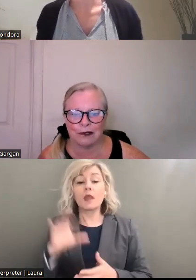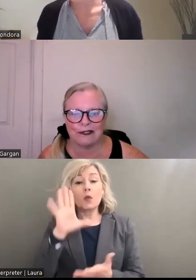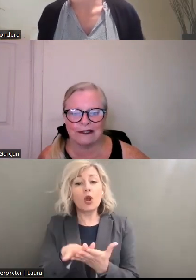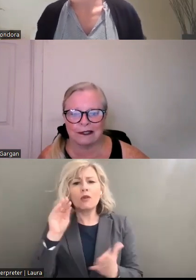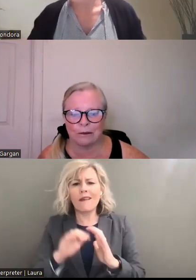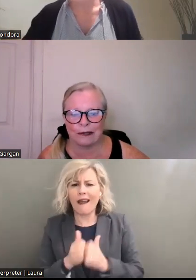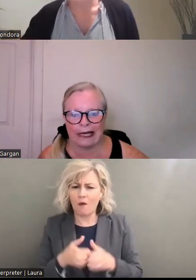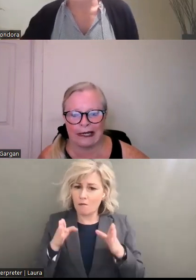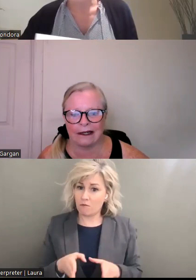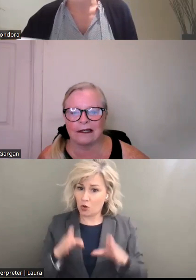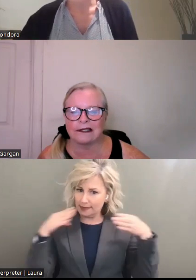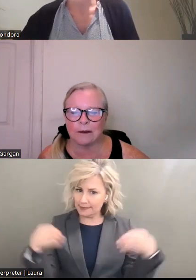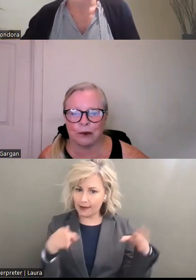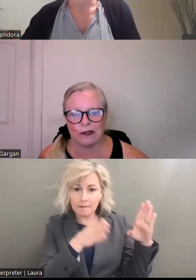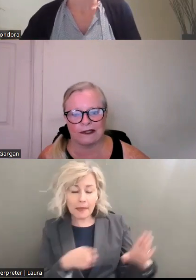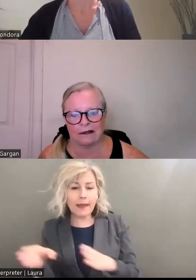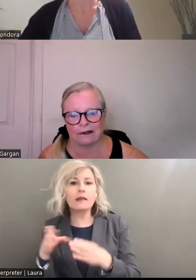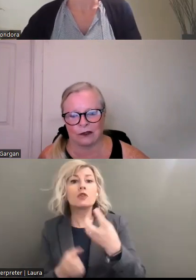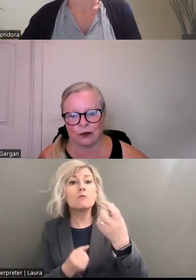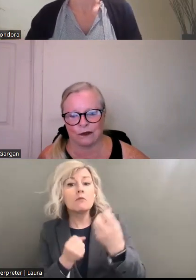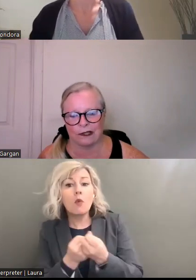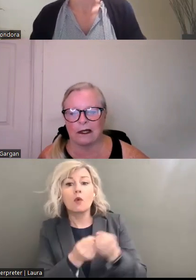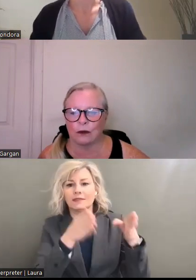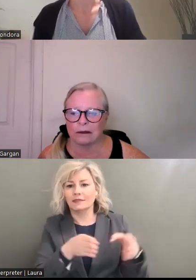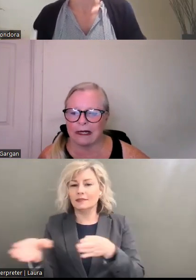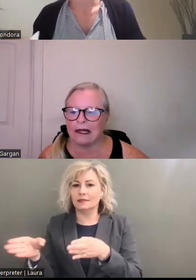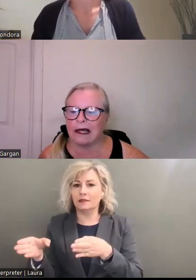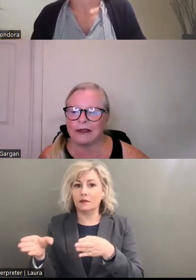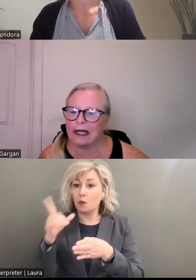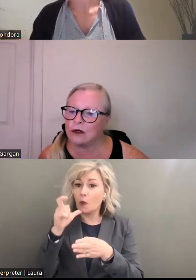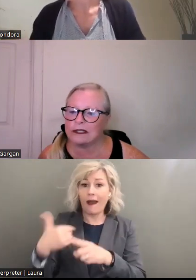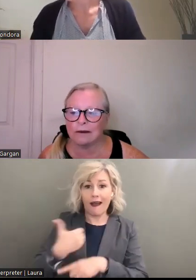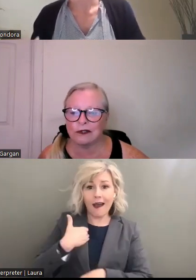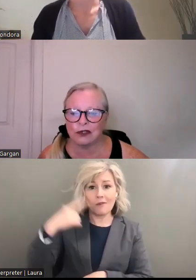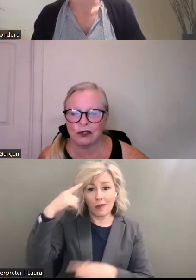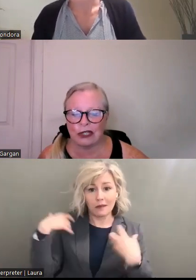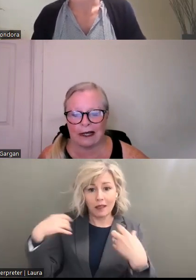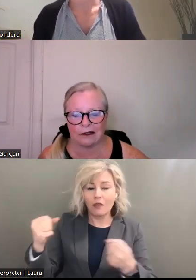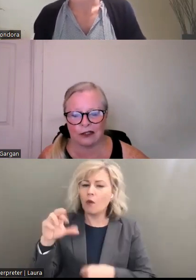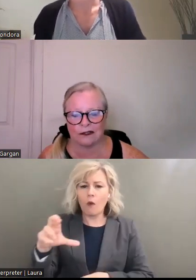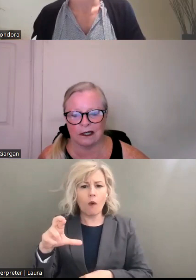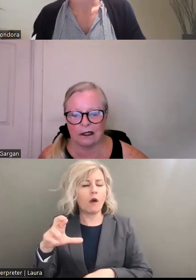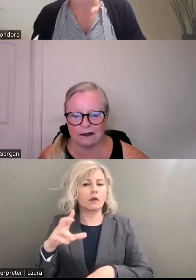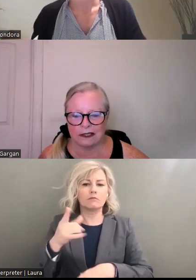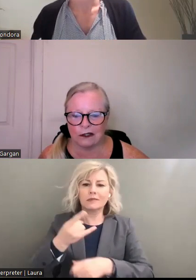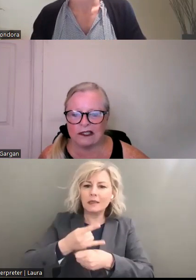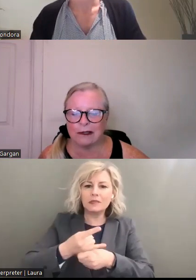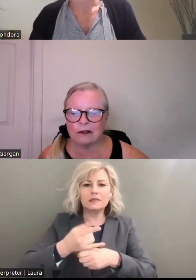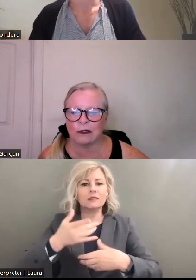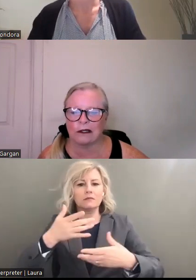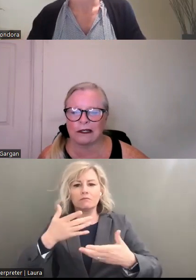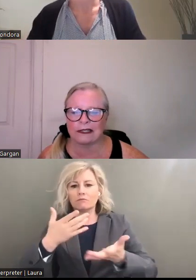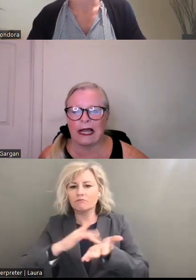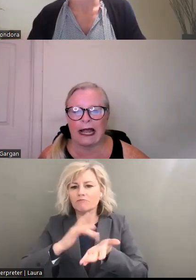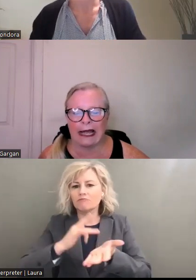how person-centered planning supports individuals with mental health and or substance use challenges, serious